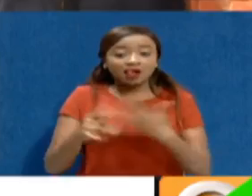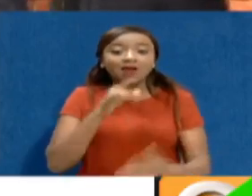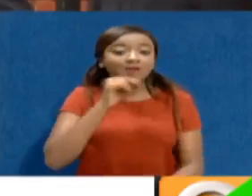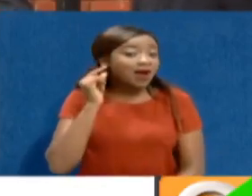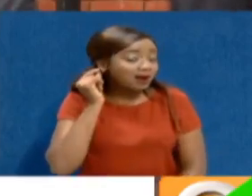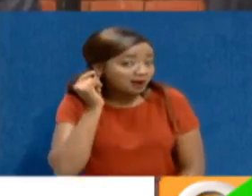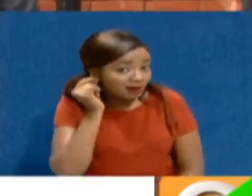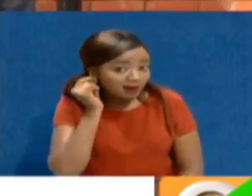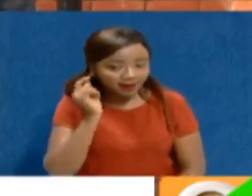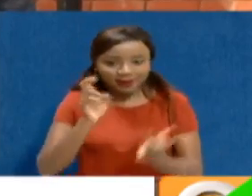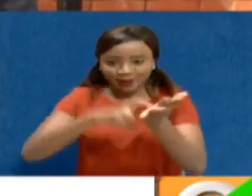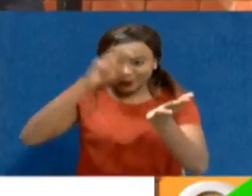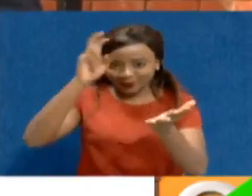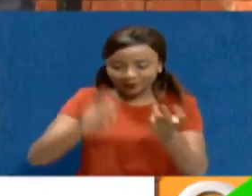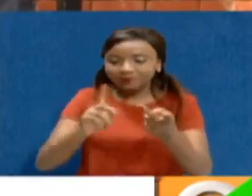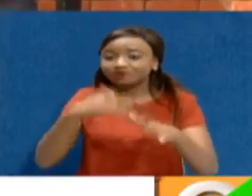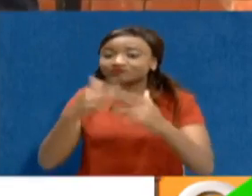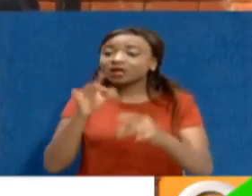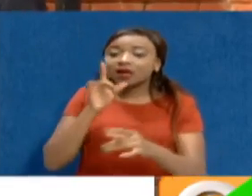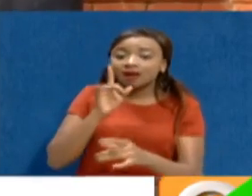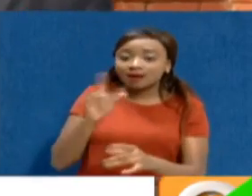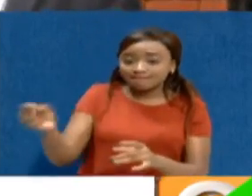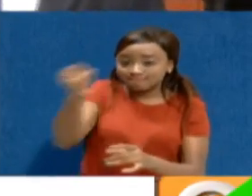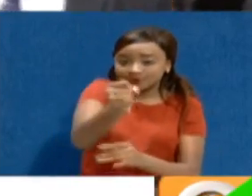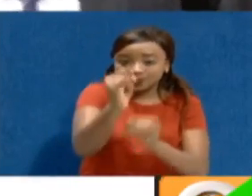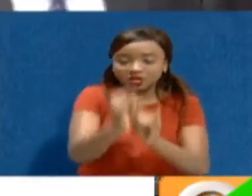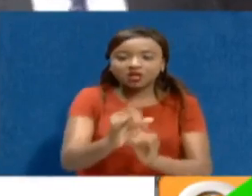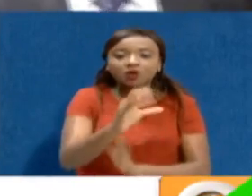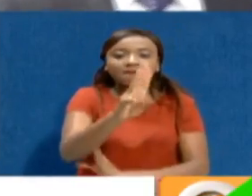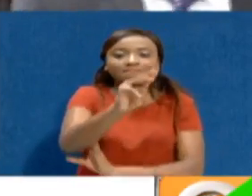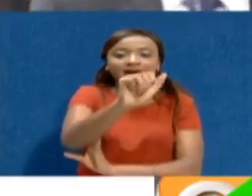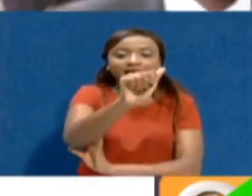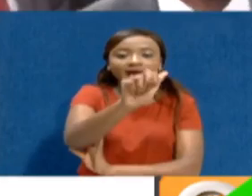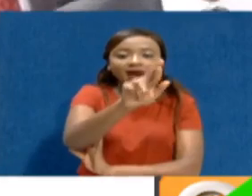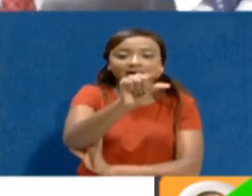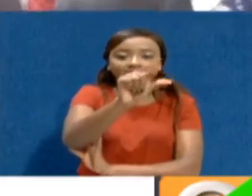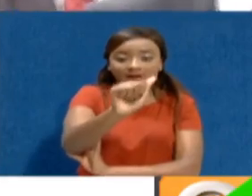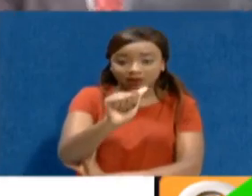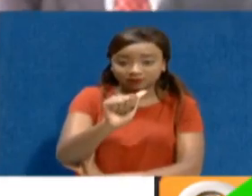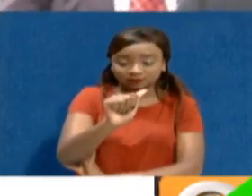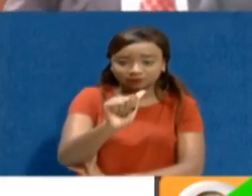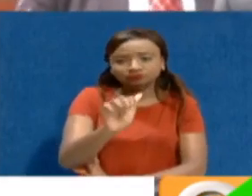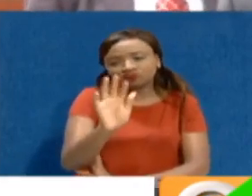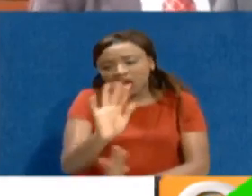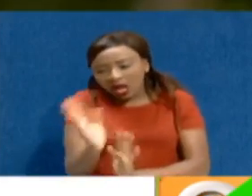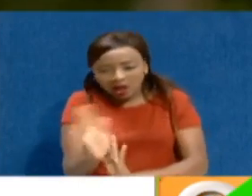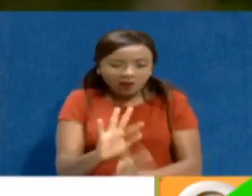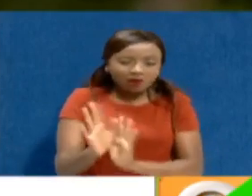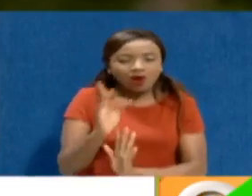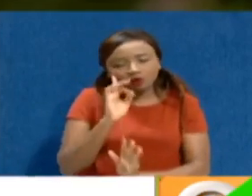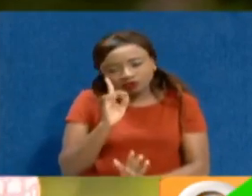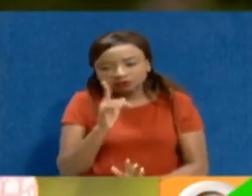Maraga. And between them, the judiciary has made steps towards greater independence. In terms of jurisprudence, we've